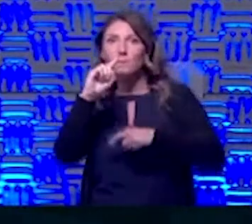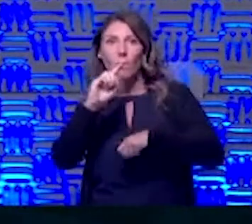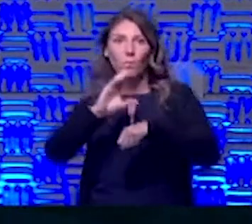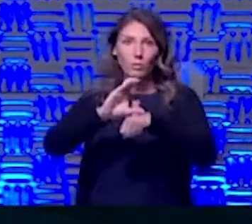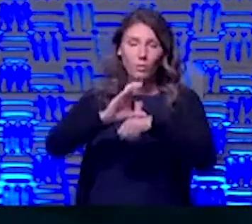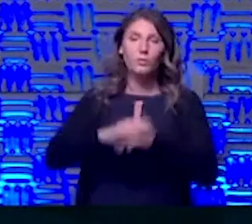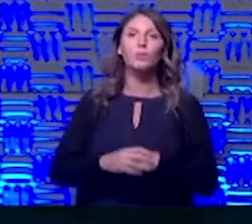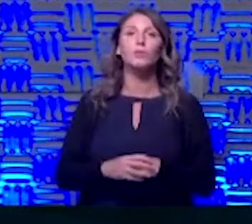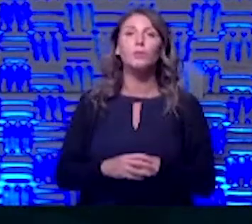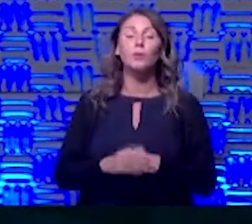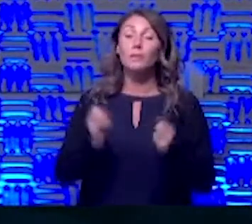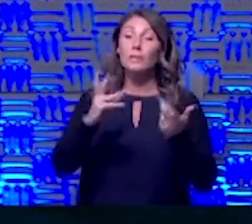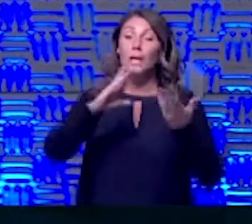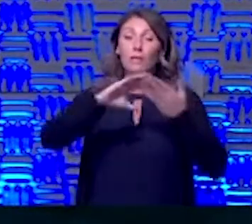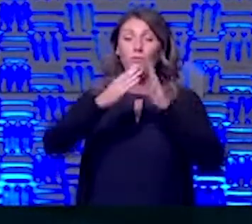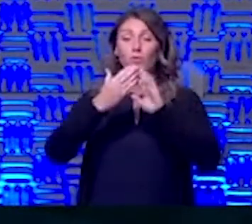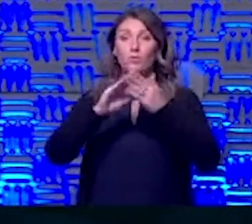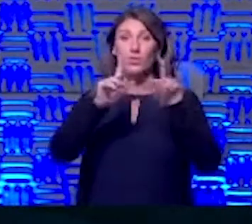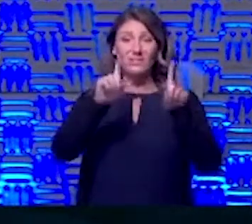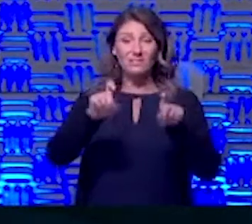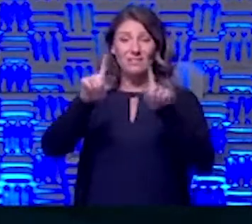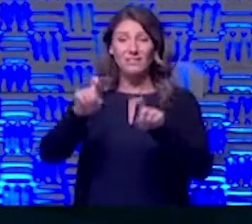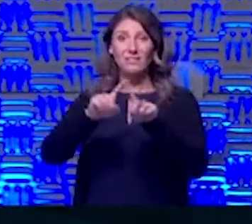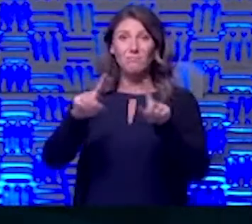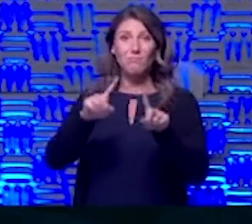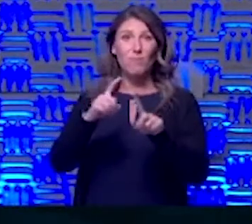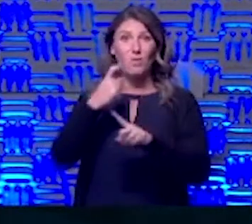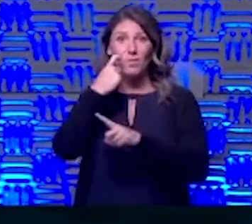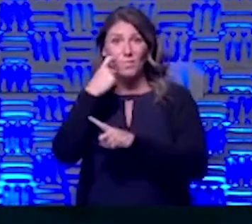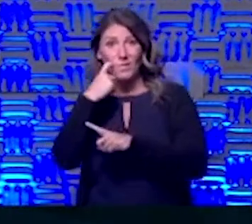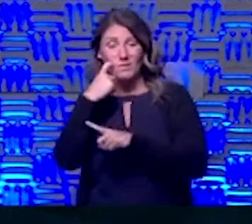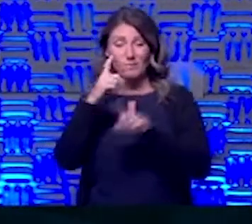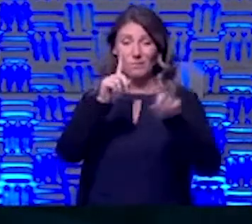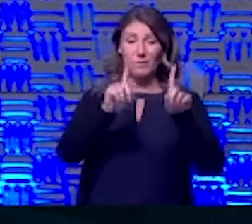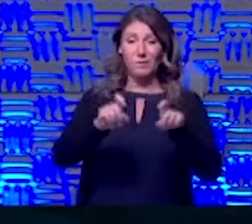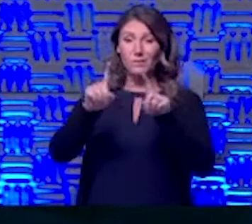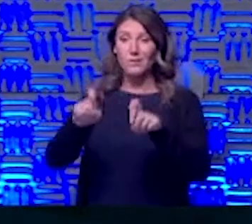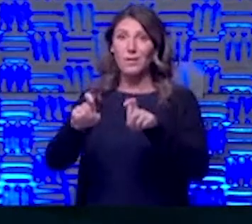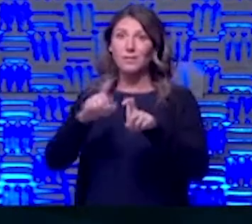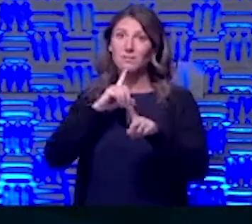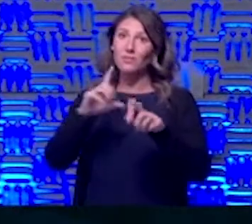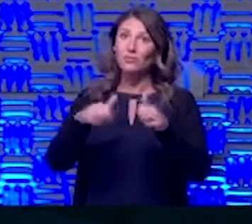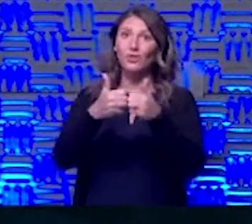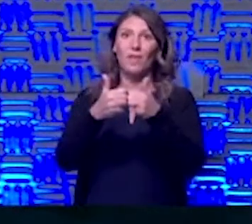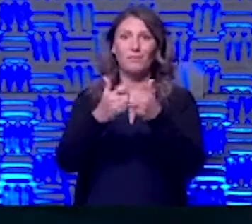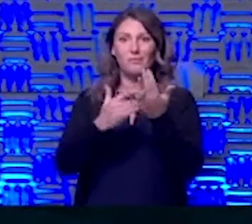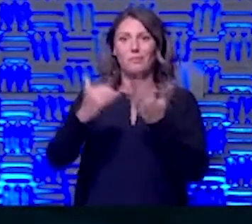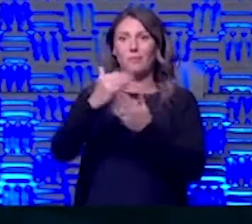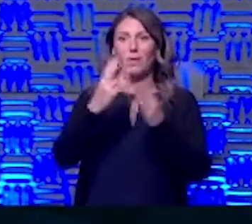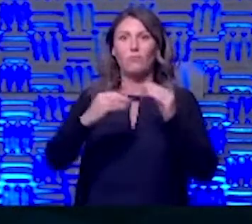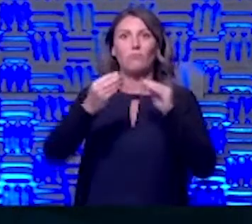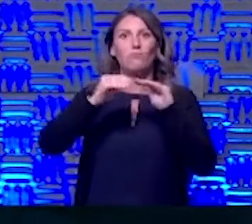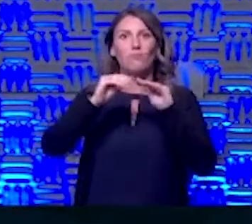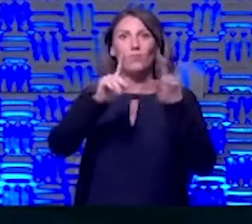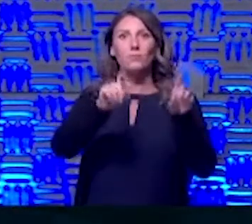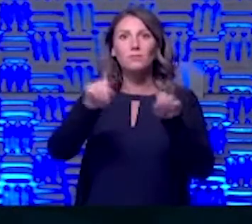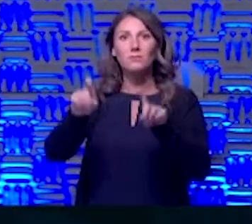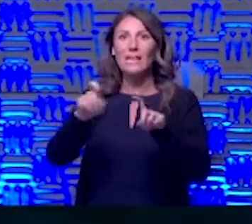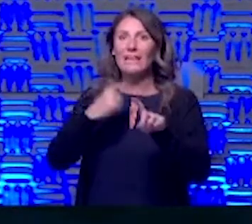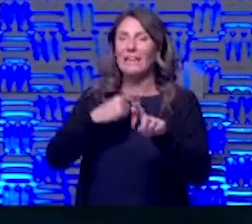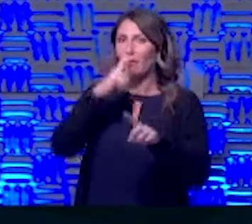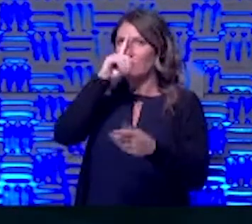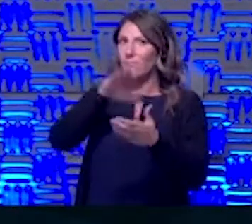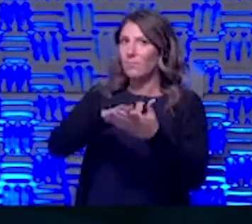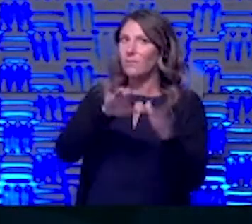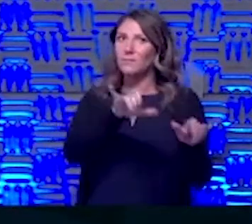lot of community testing, but very recently obtaining test and reagent for us has become quite a challenge, as it has for others, I believe. As